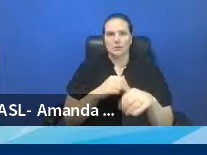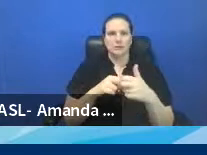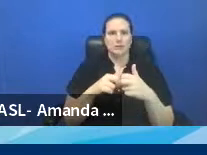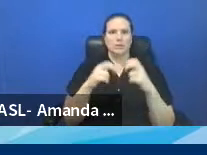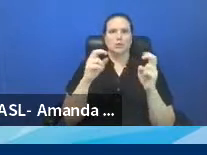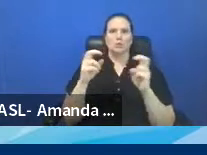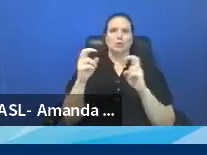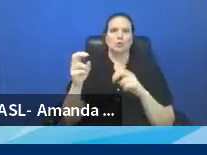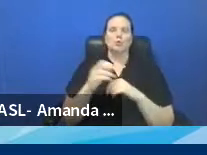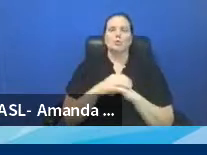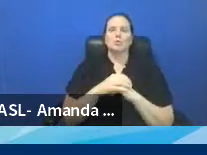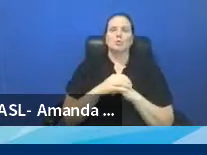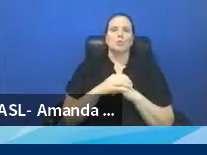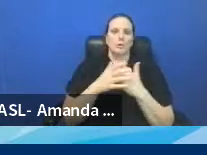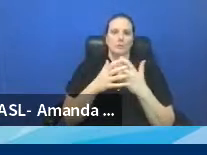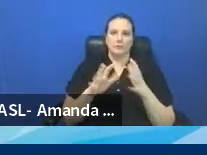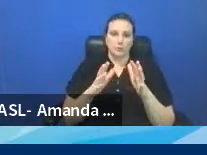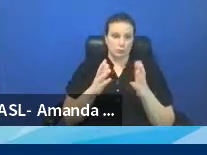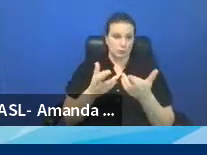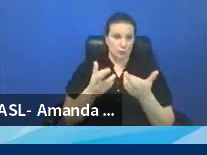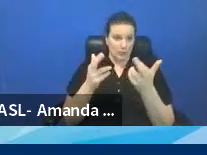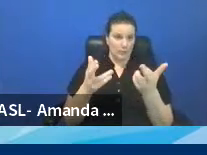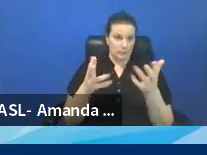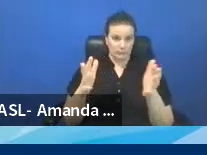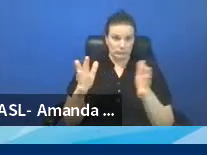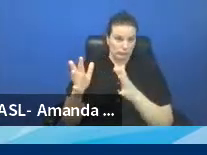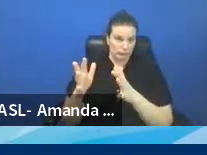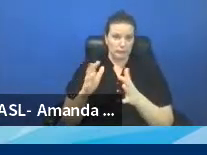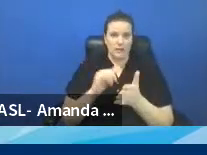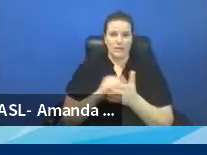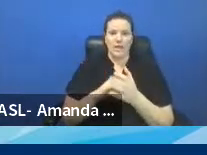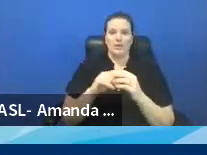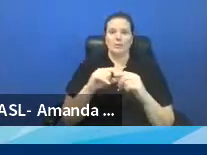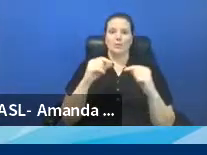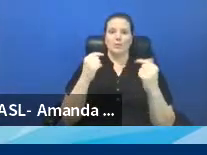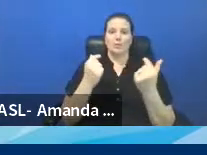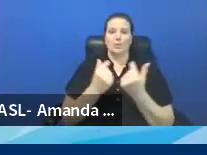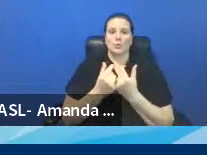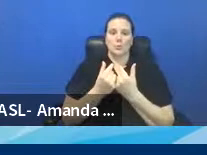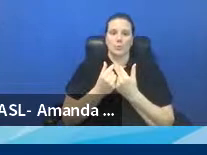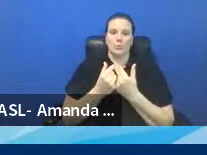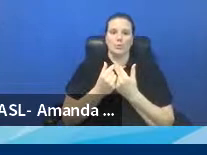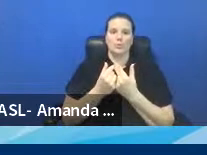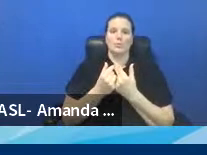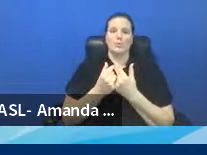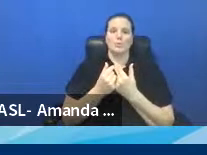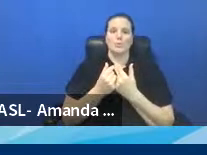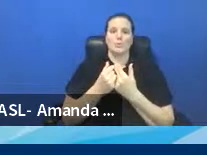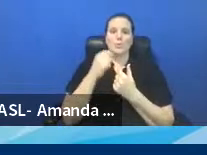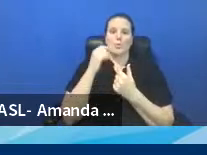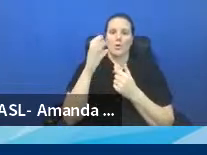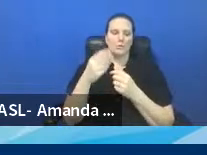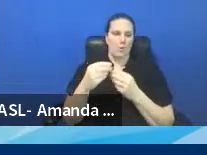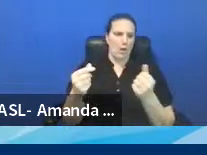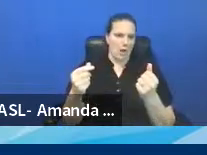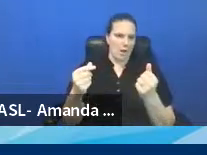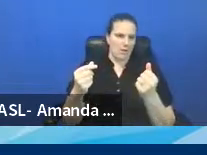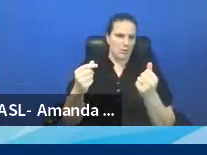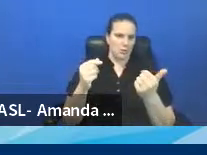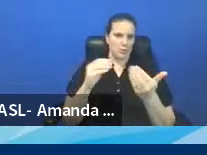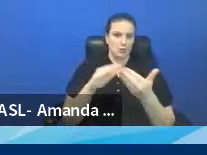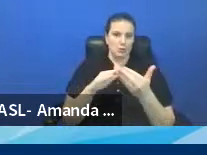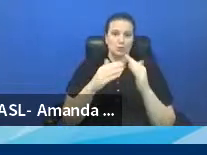they have made their recommendations, that group will more than likely go away, where the